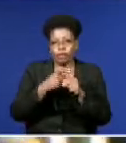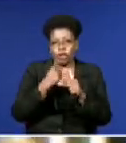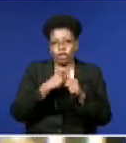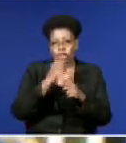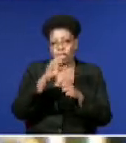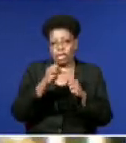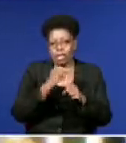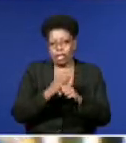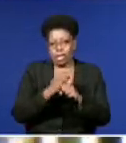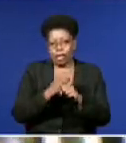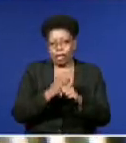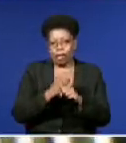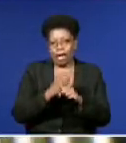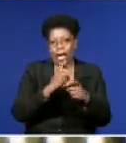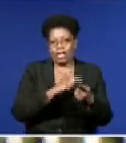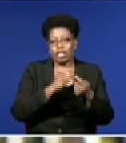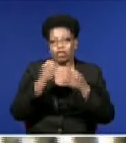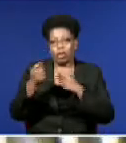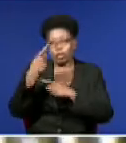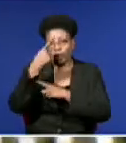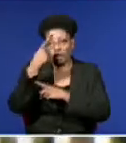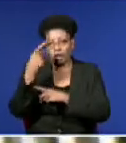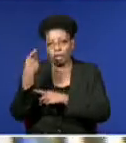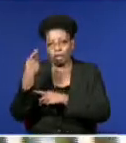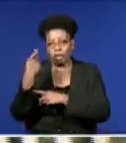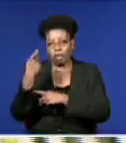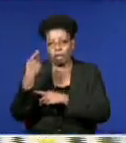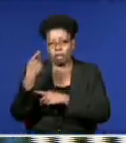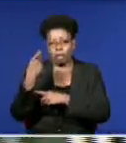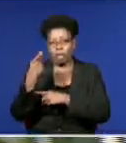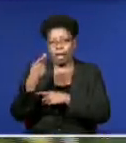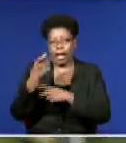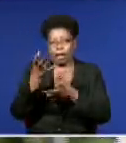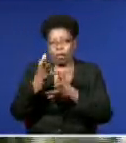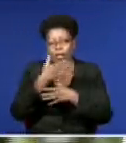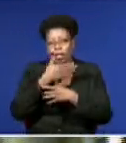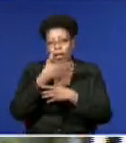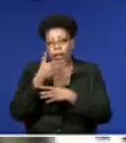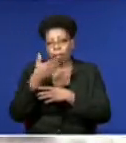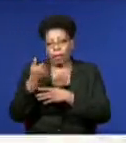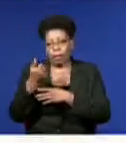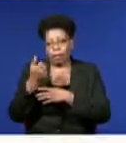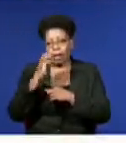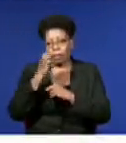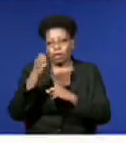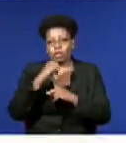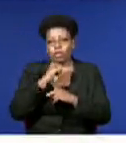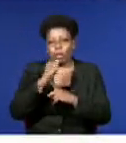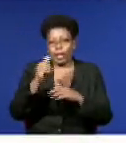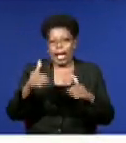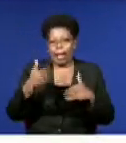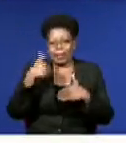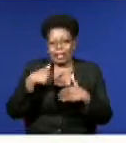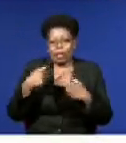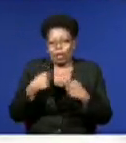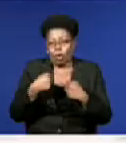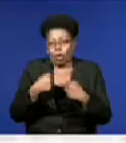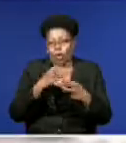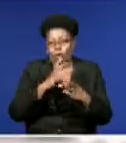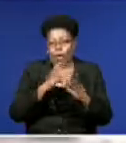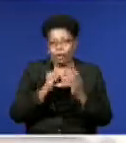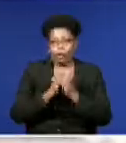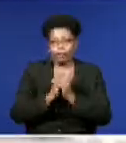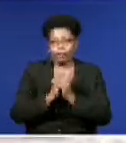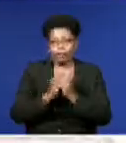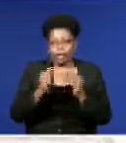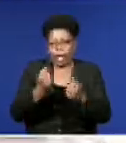Bloomington, and just transferred because I figured I wanted a better fit. Wasn't really too happy in the cold, and then just